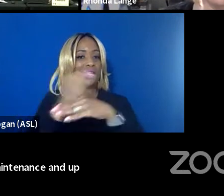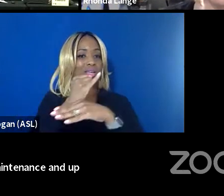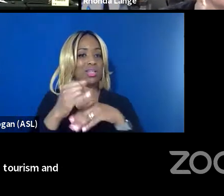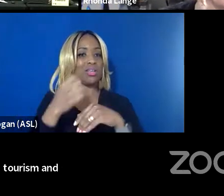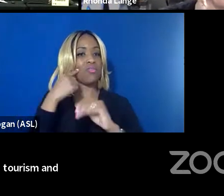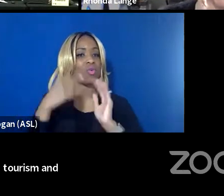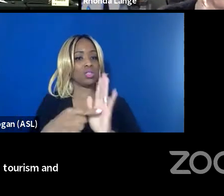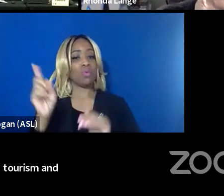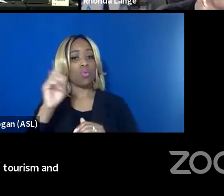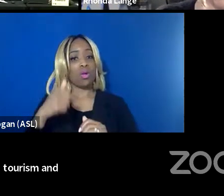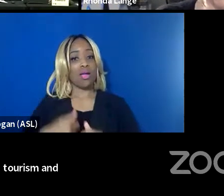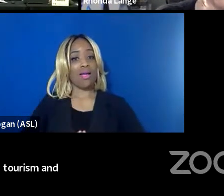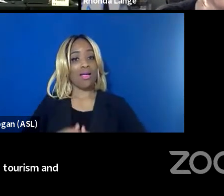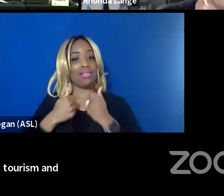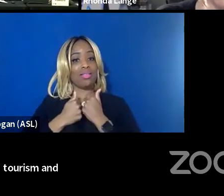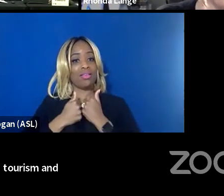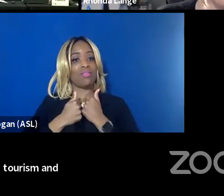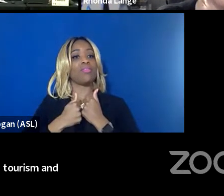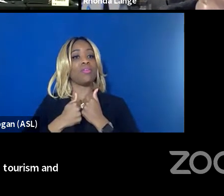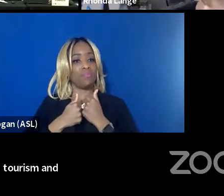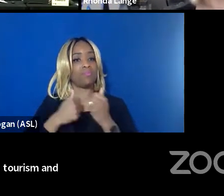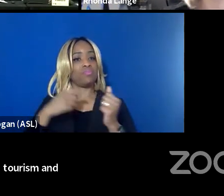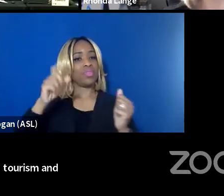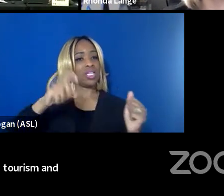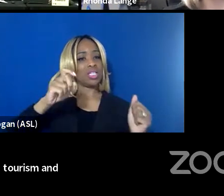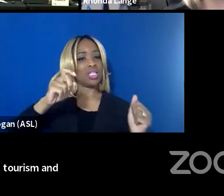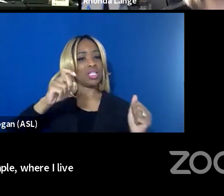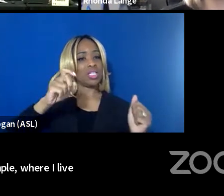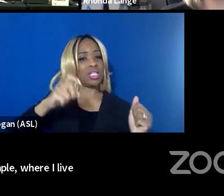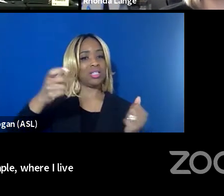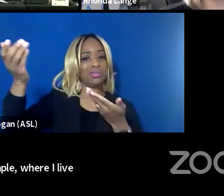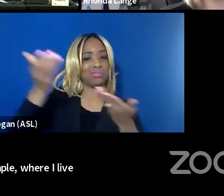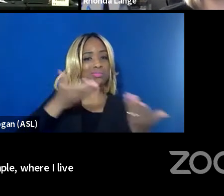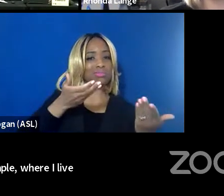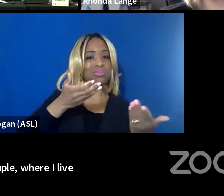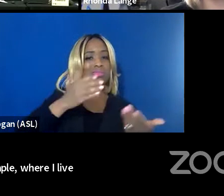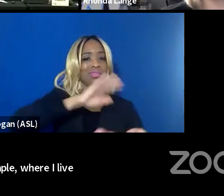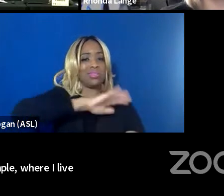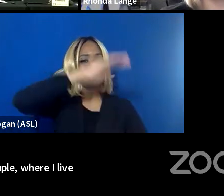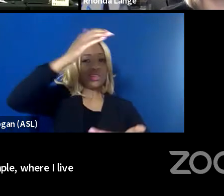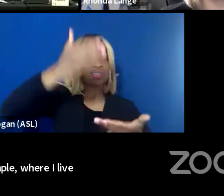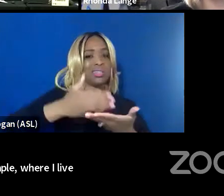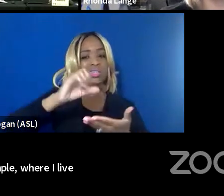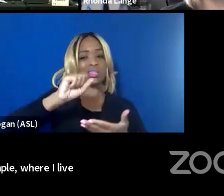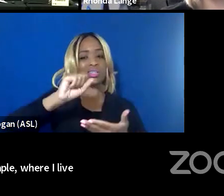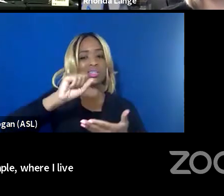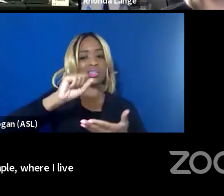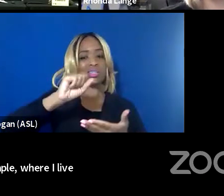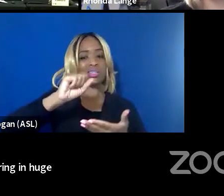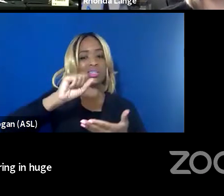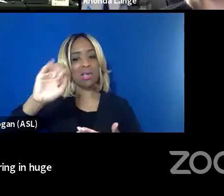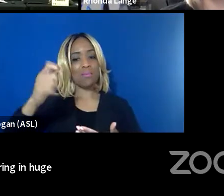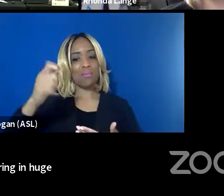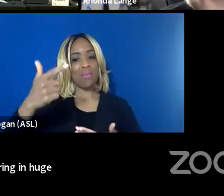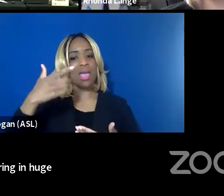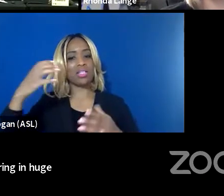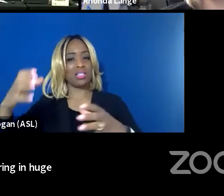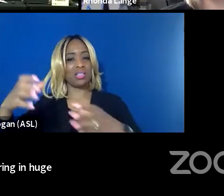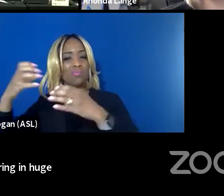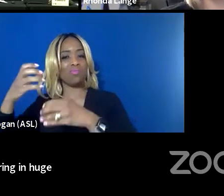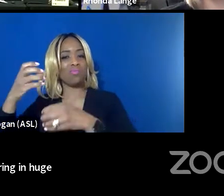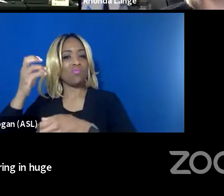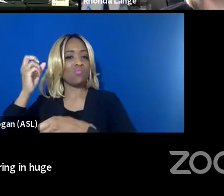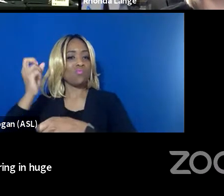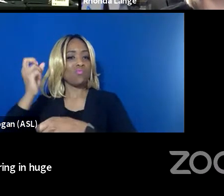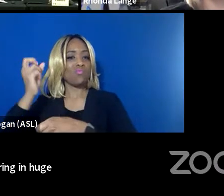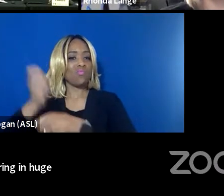example, where I live, there was a need to bring in huge sandbags and large boulders to protect the dunes from eroding